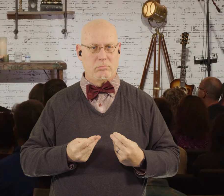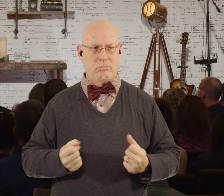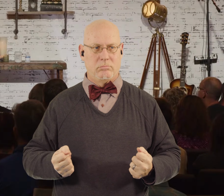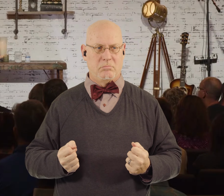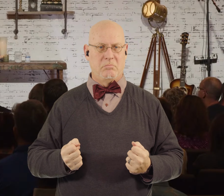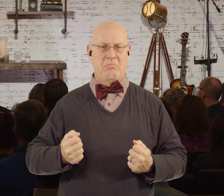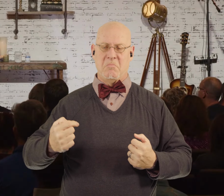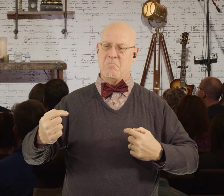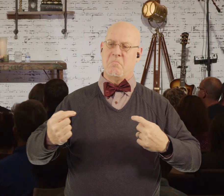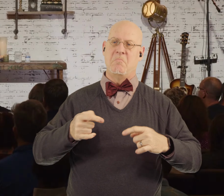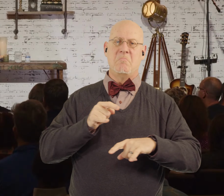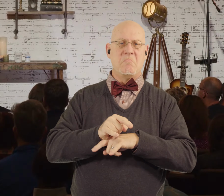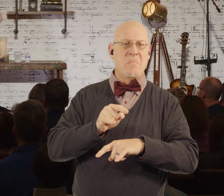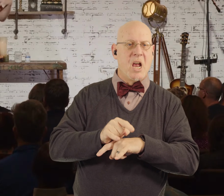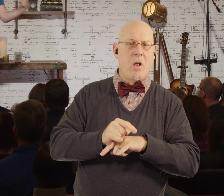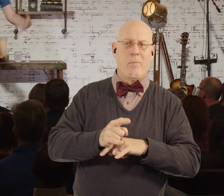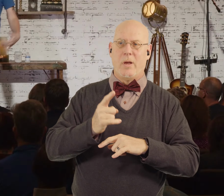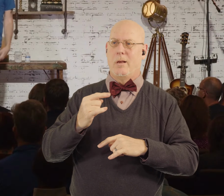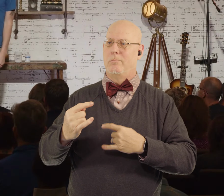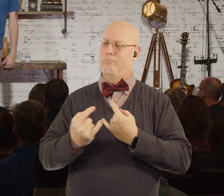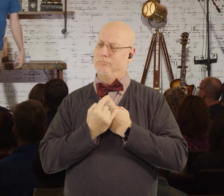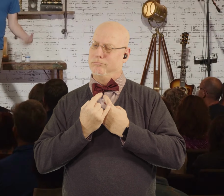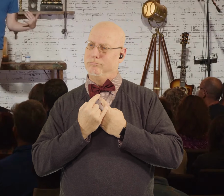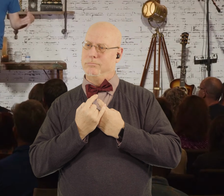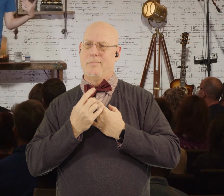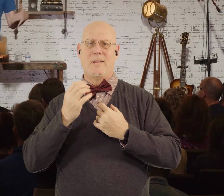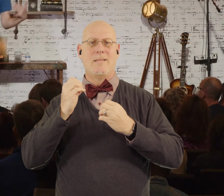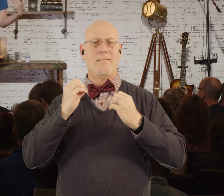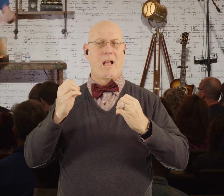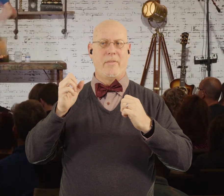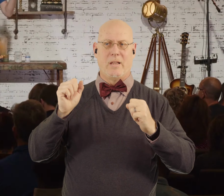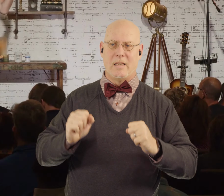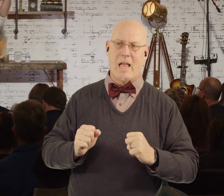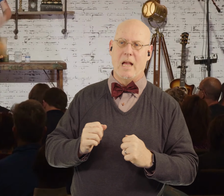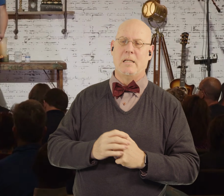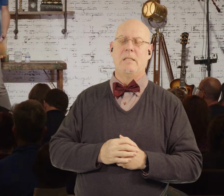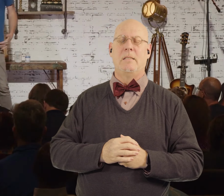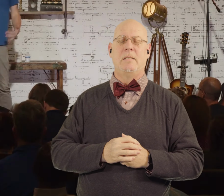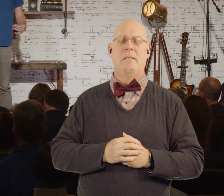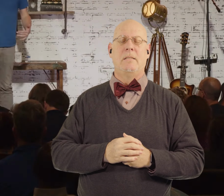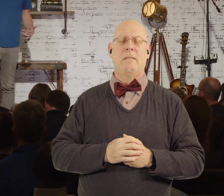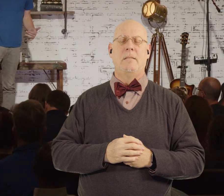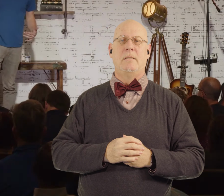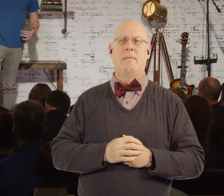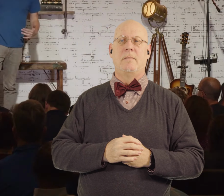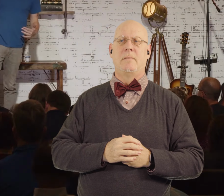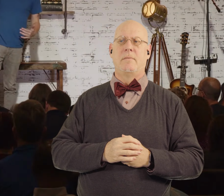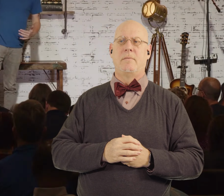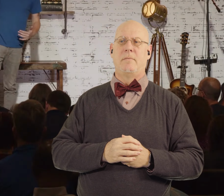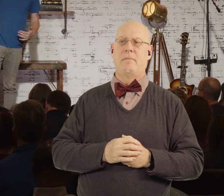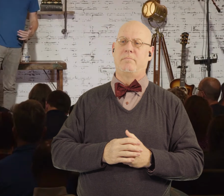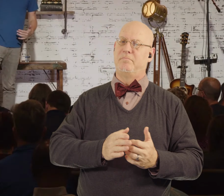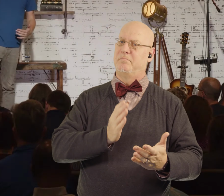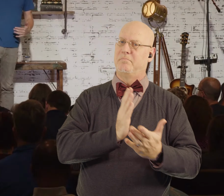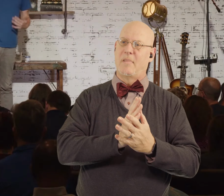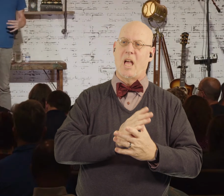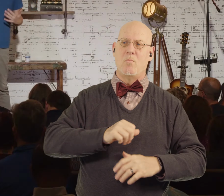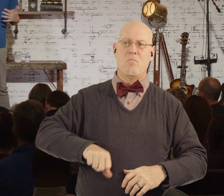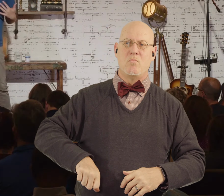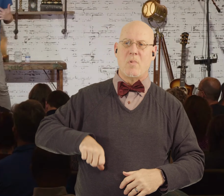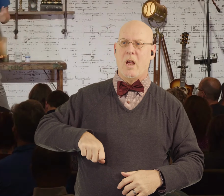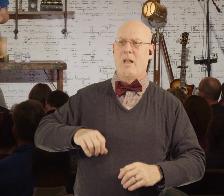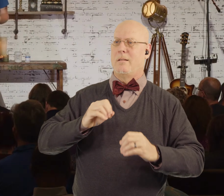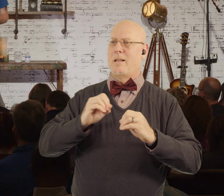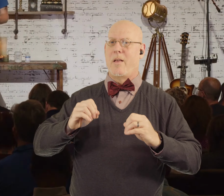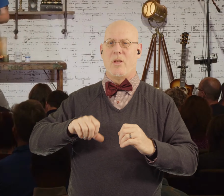anymore. Let the accusations fall, because there isn't any actual accusation anymore. Shelf